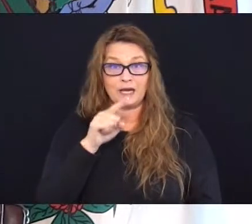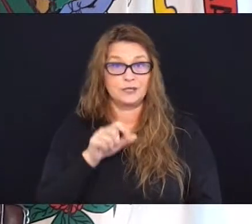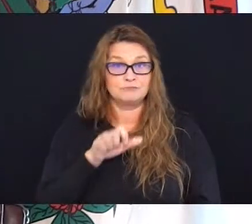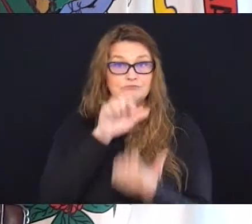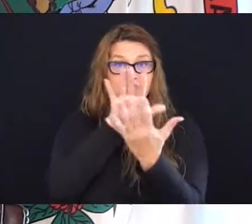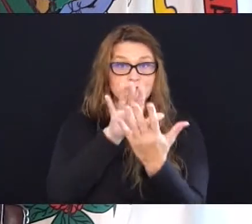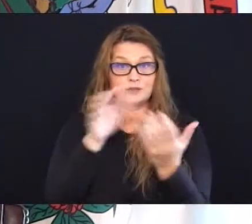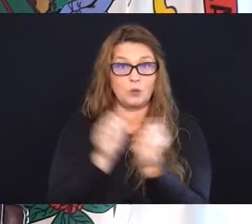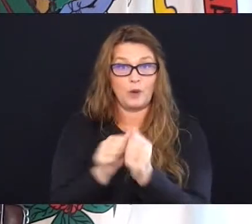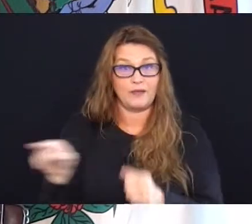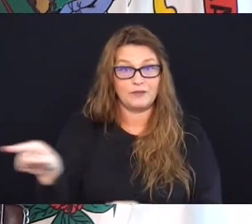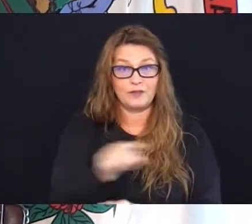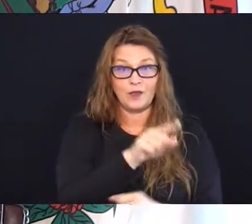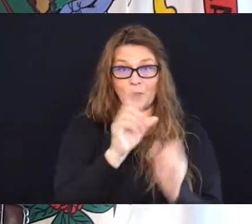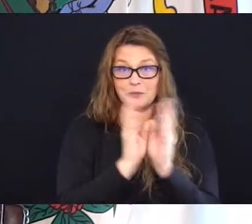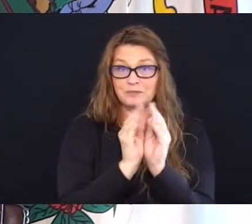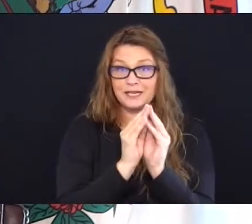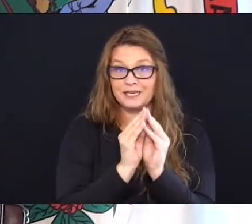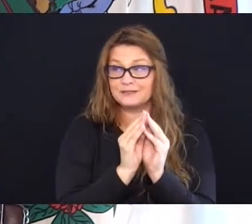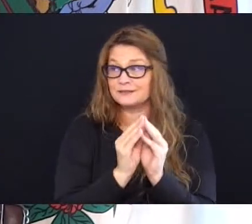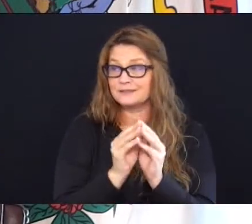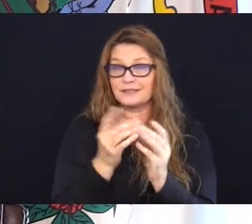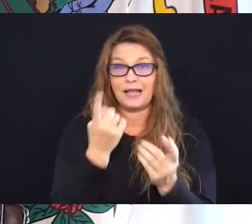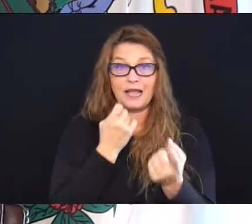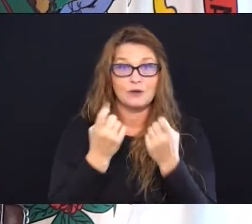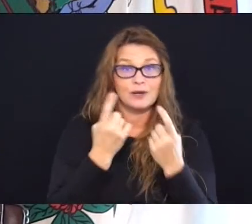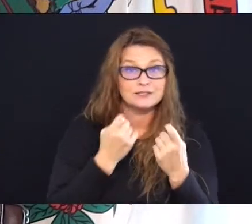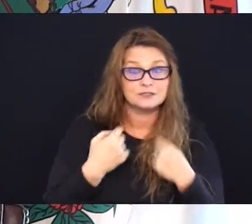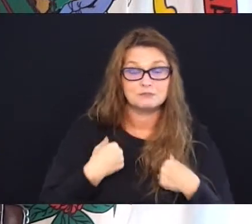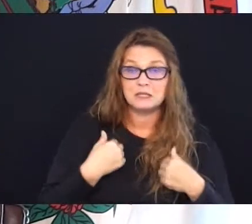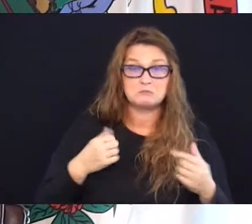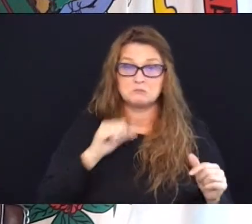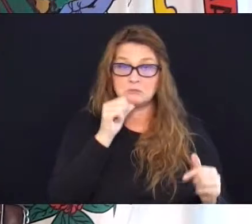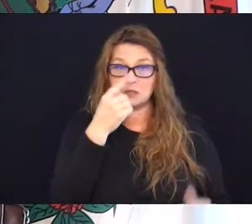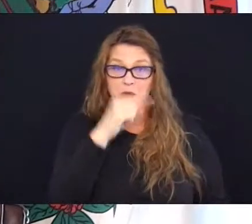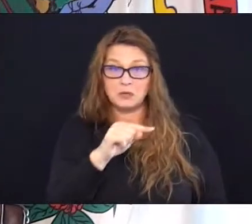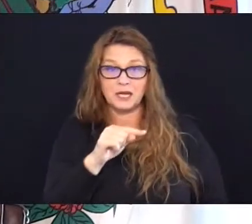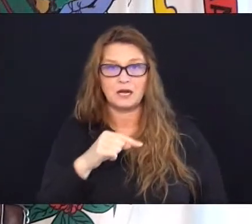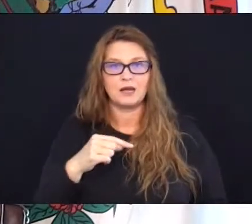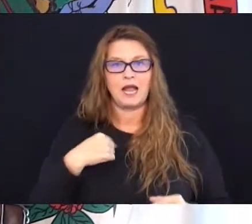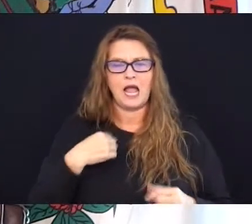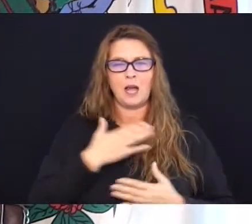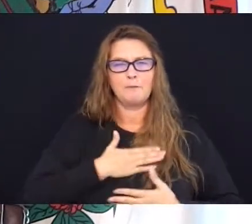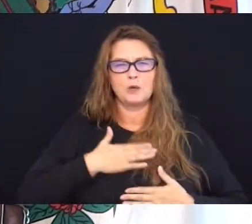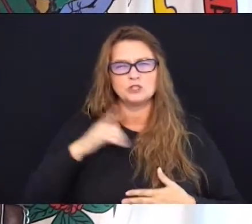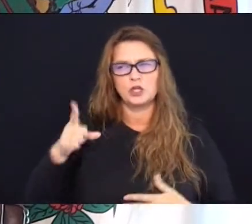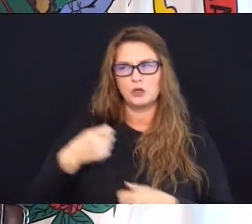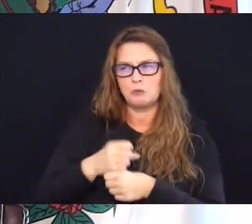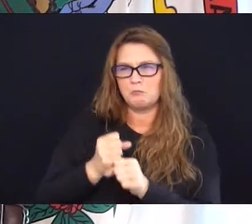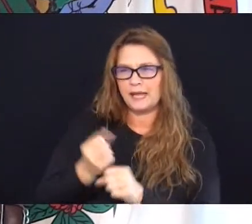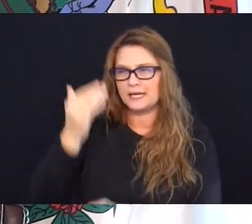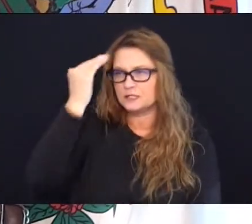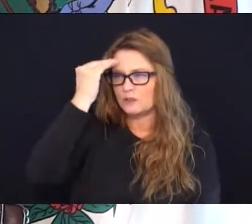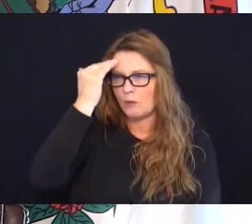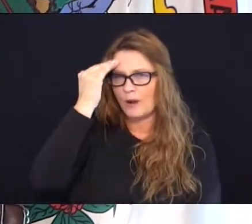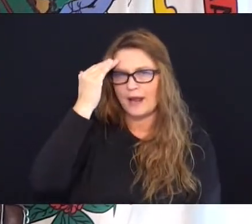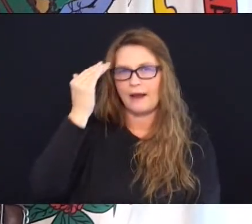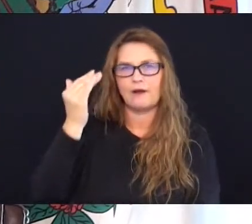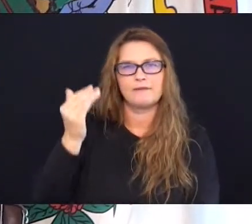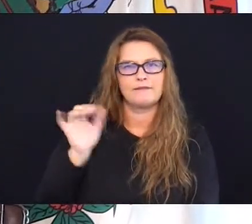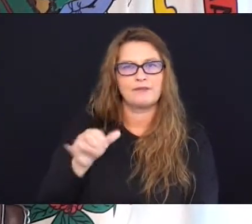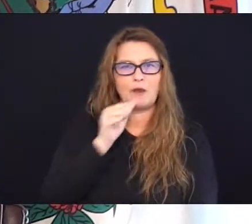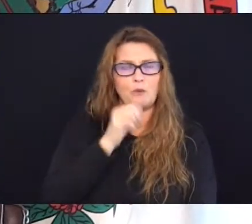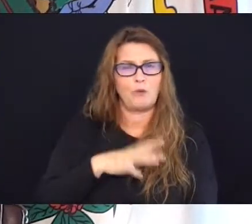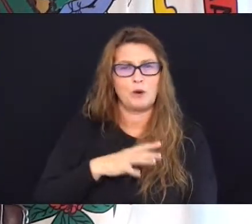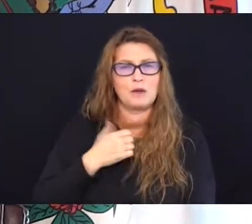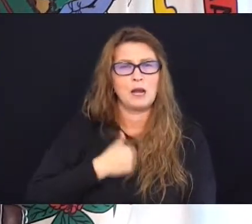answering every question that came my way. I appreciate like crazy you making us aware of that lady, and I apologize for the